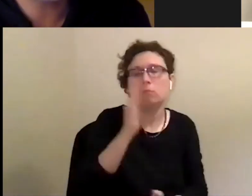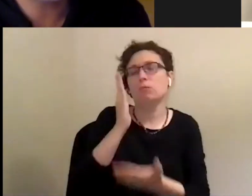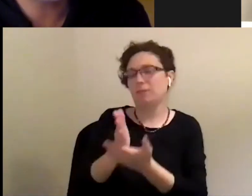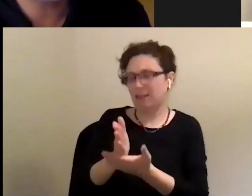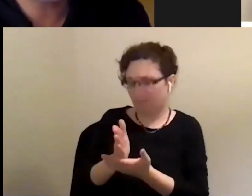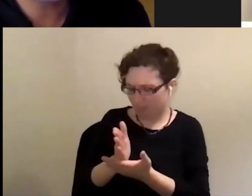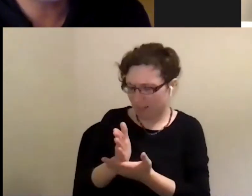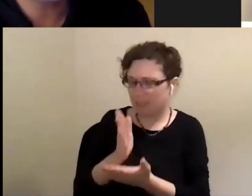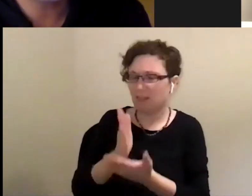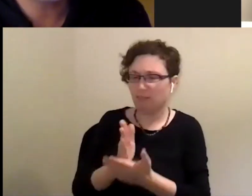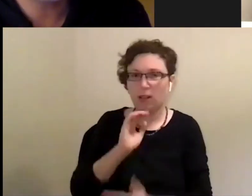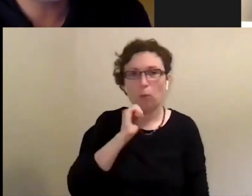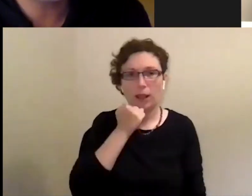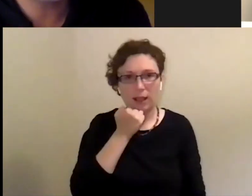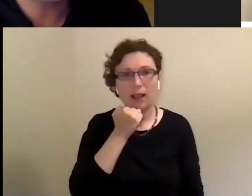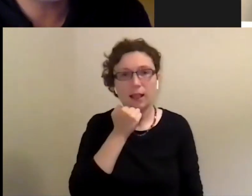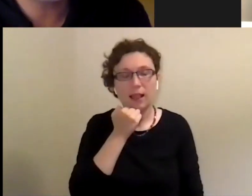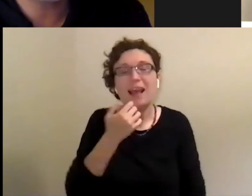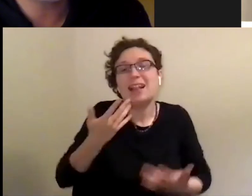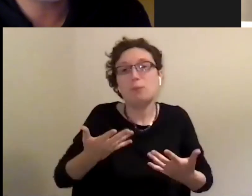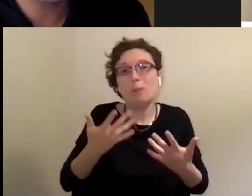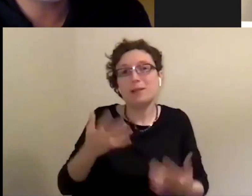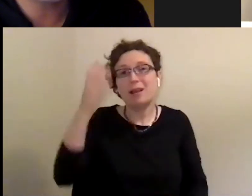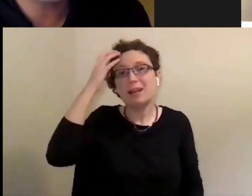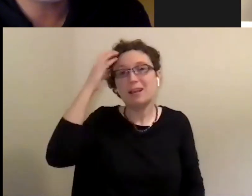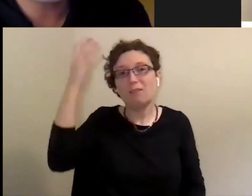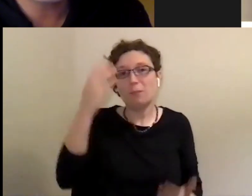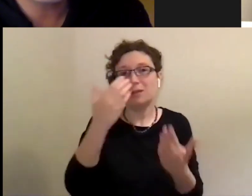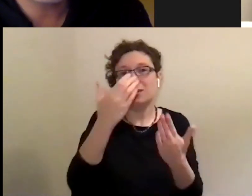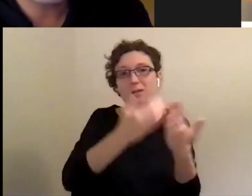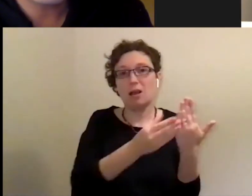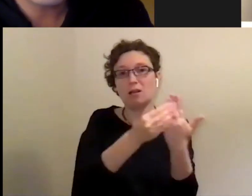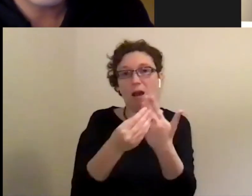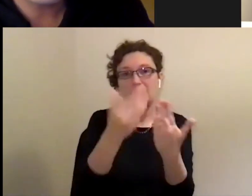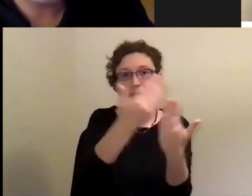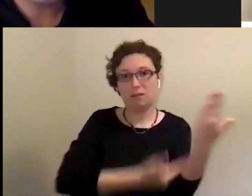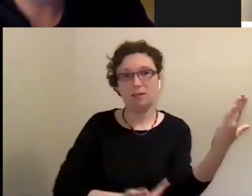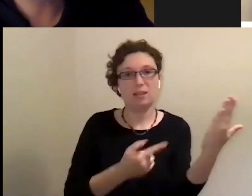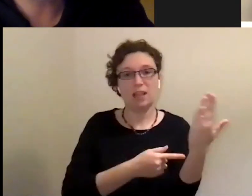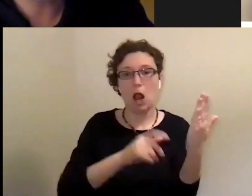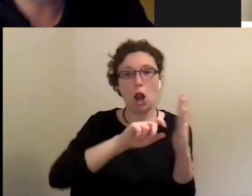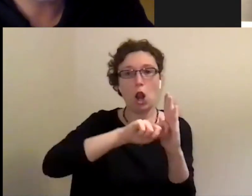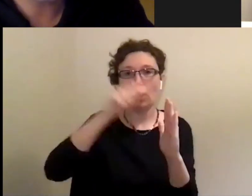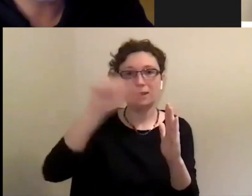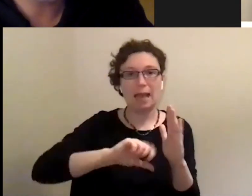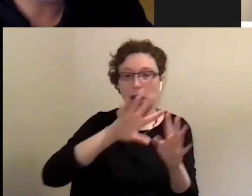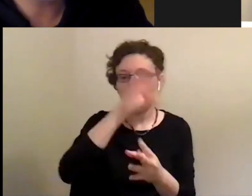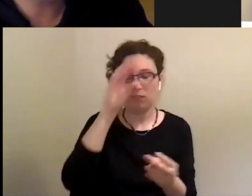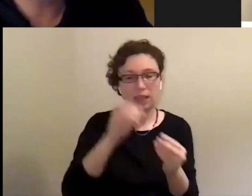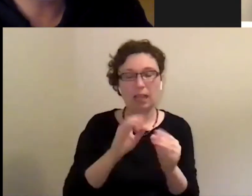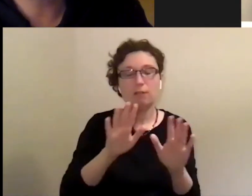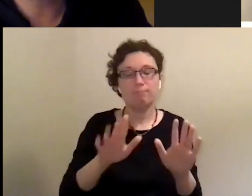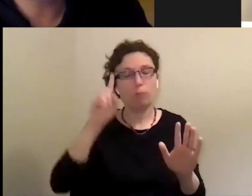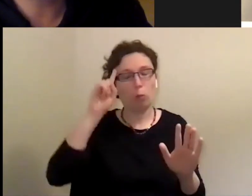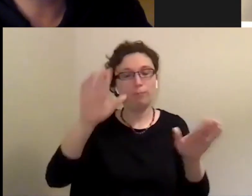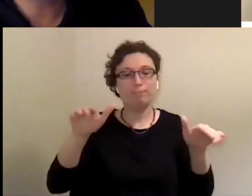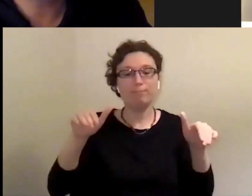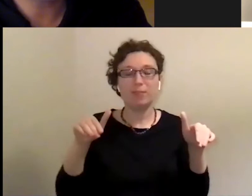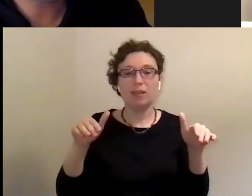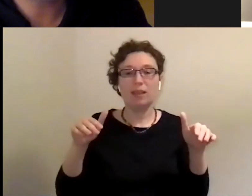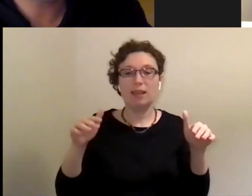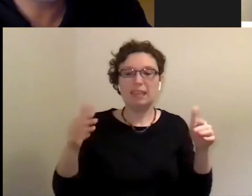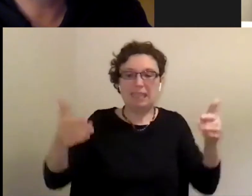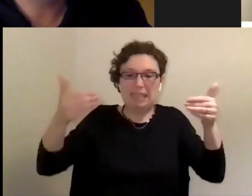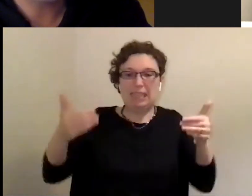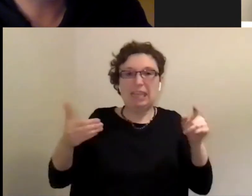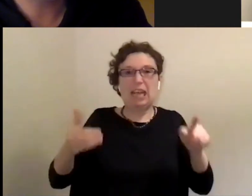while, just because of government guidelines and then spike up, spike down, like all of that, we just said, oh, we'll focus on doing online events. I